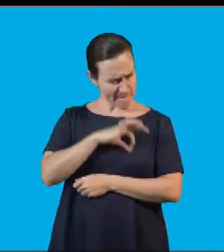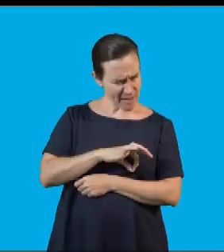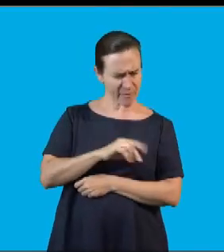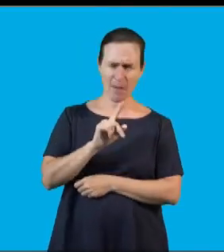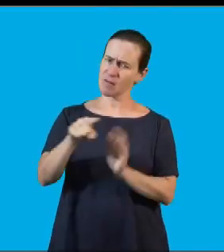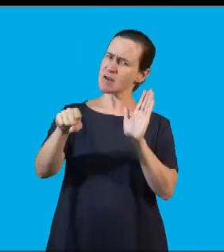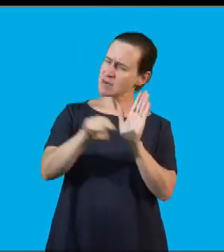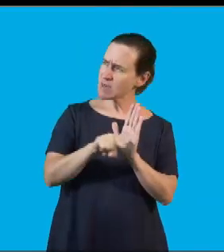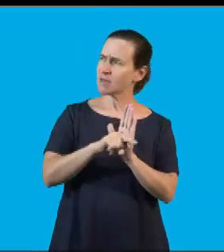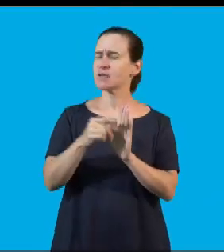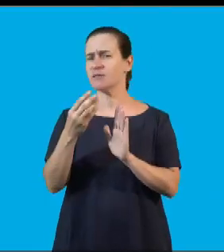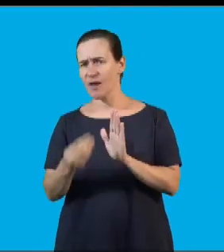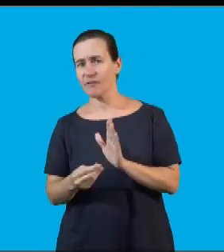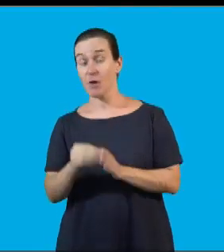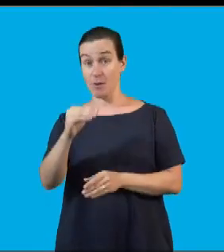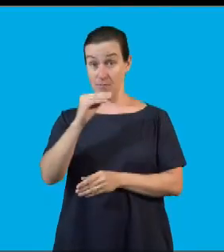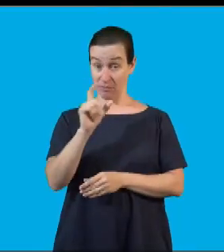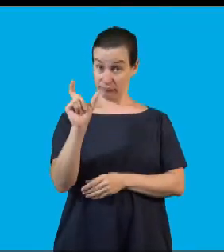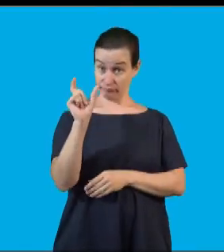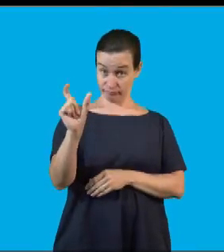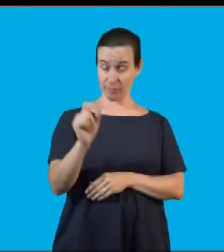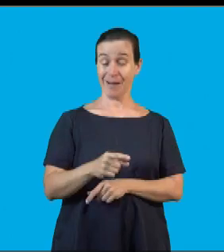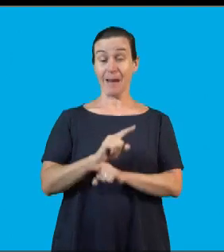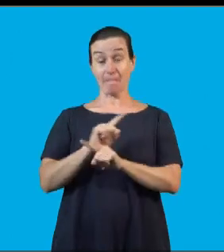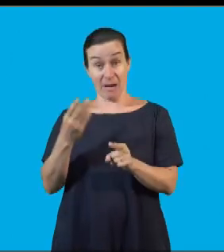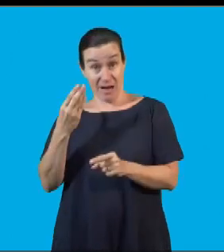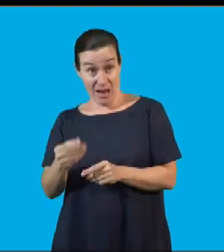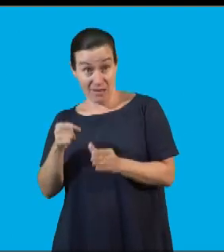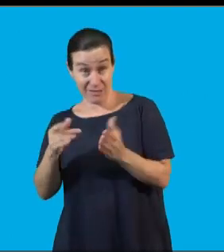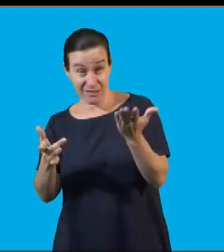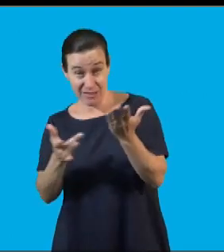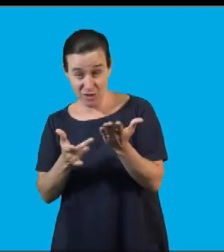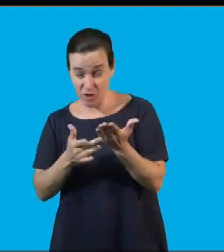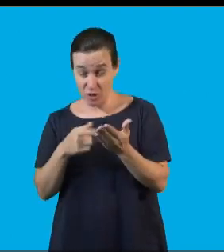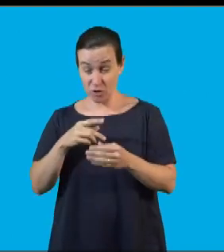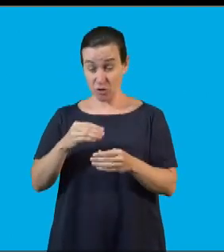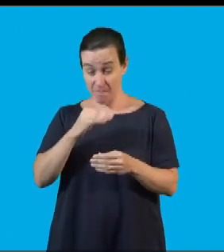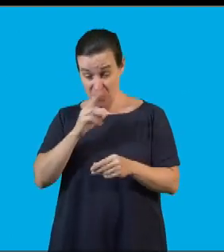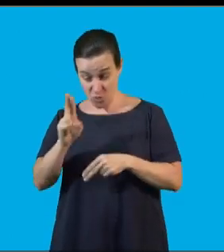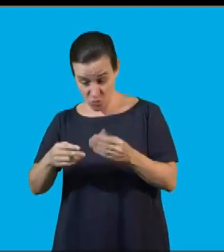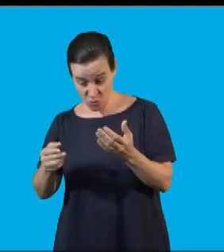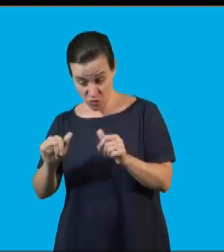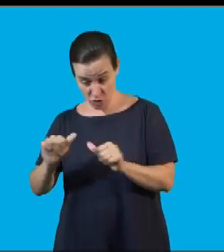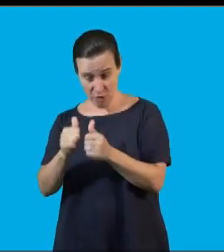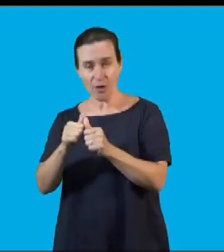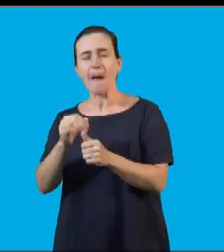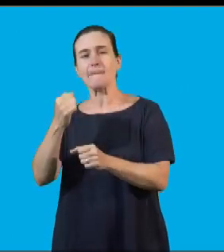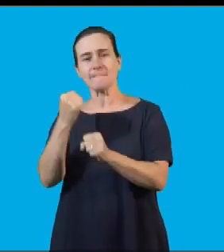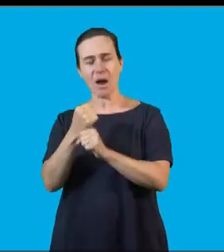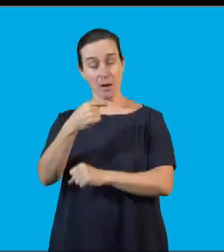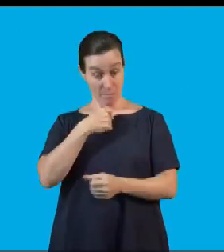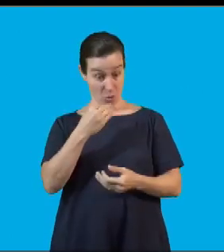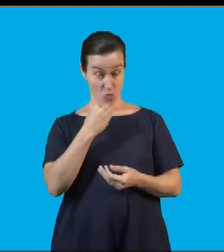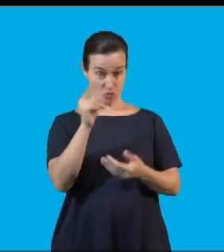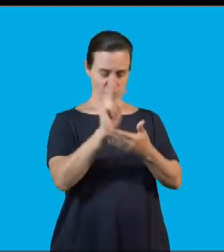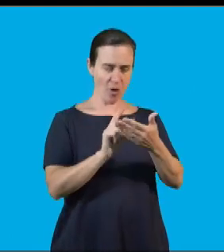brings. So this question makes us think about what. Well, we find the what inside the